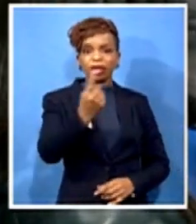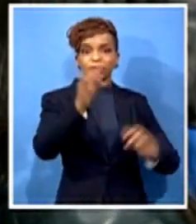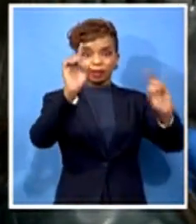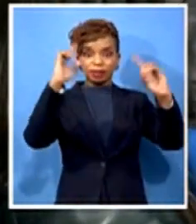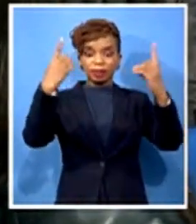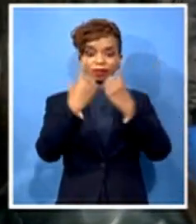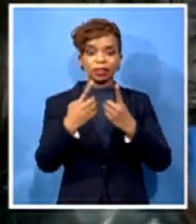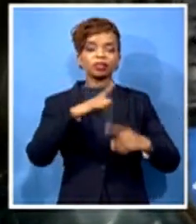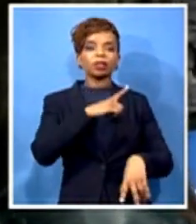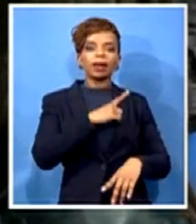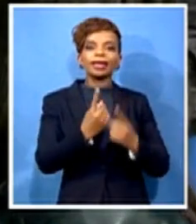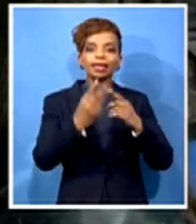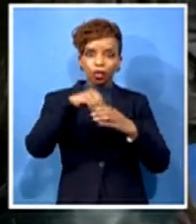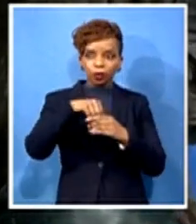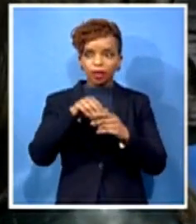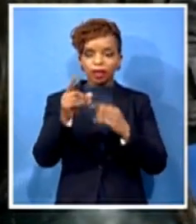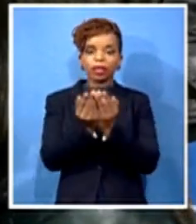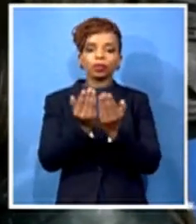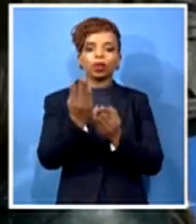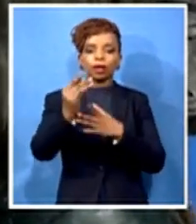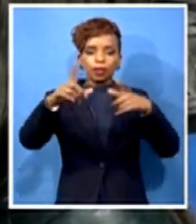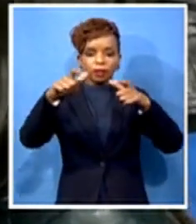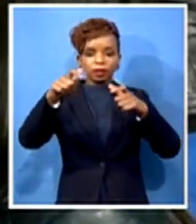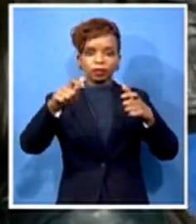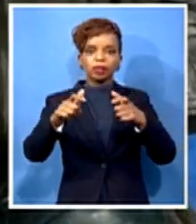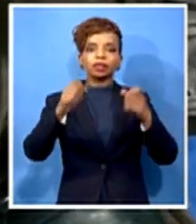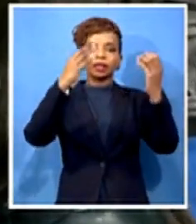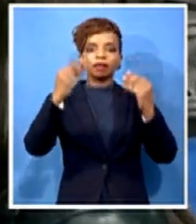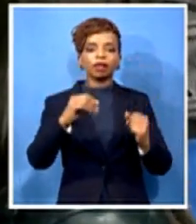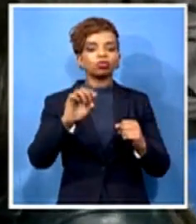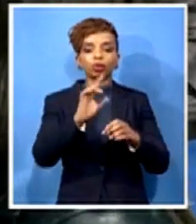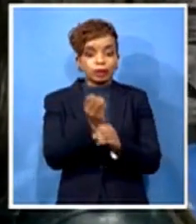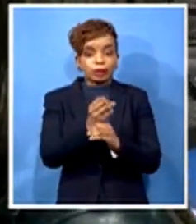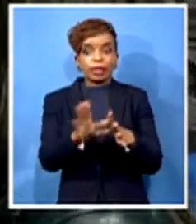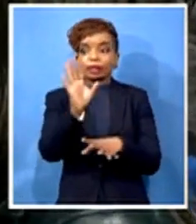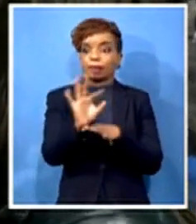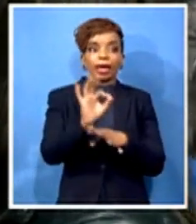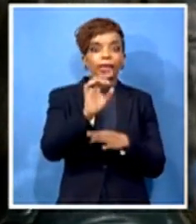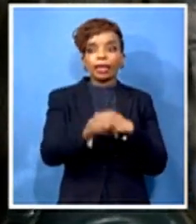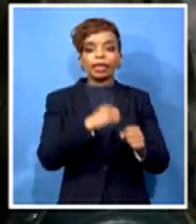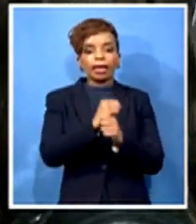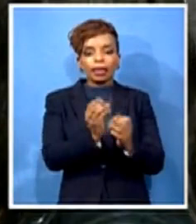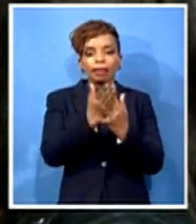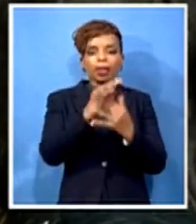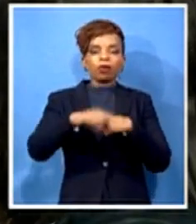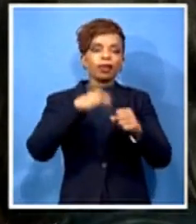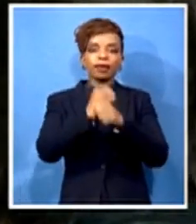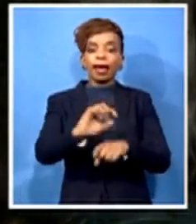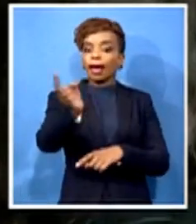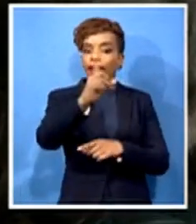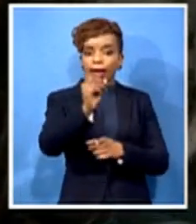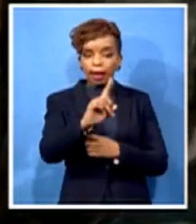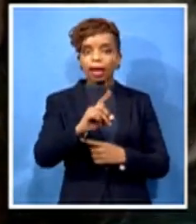planning your year in the middle of the year. The teachers were willing to take a pay cut. So now there's been a lawyer